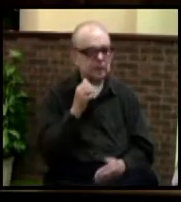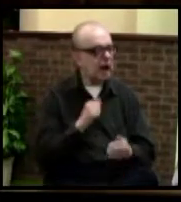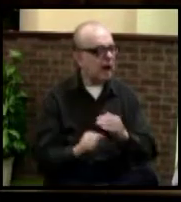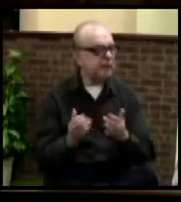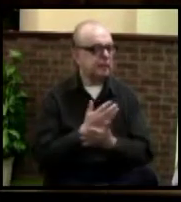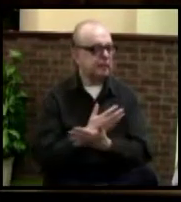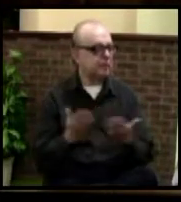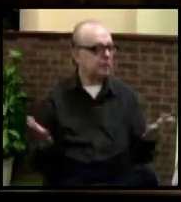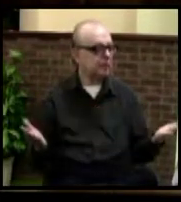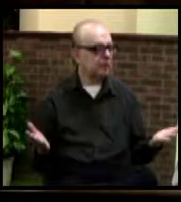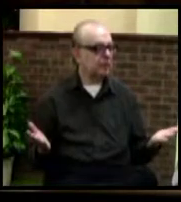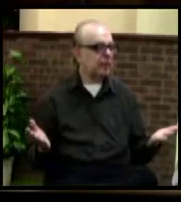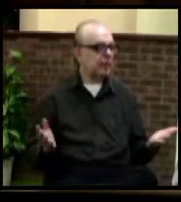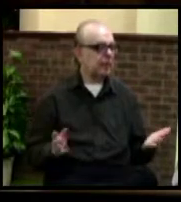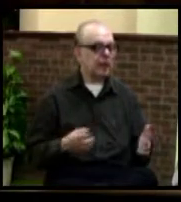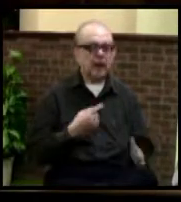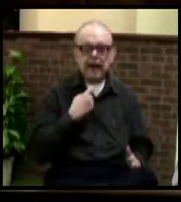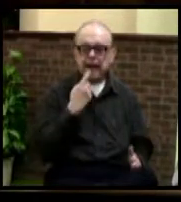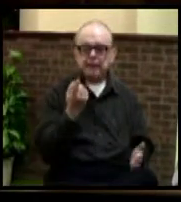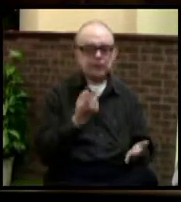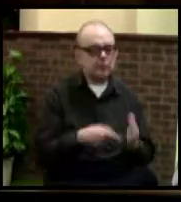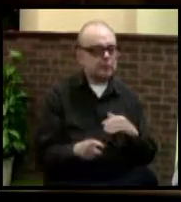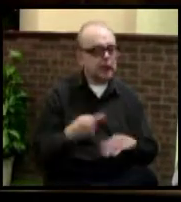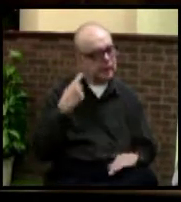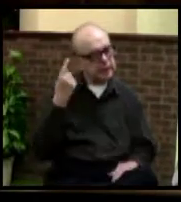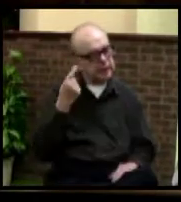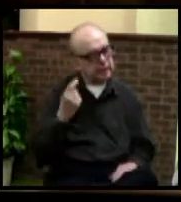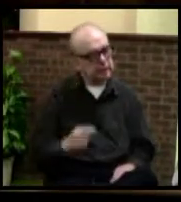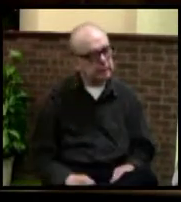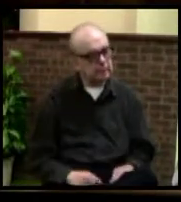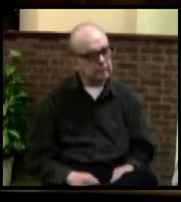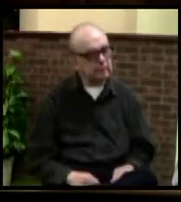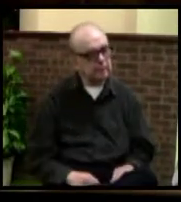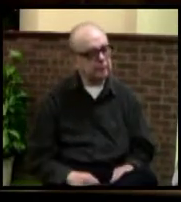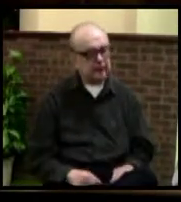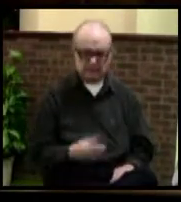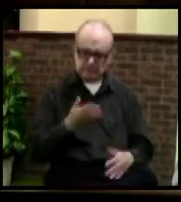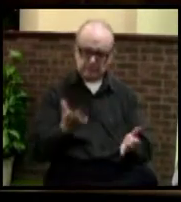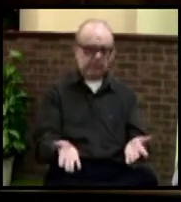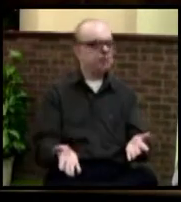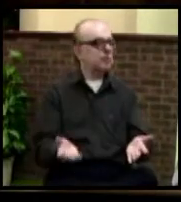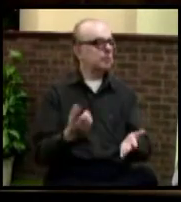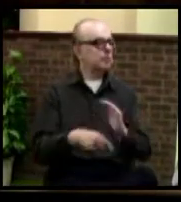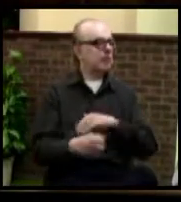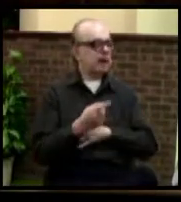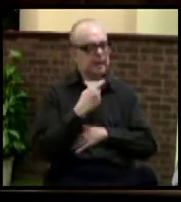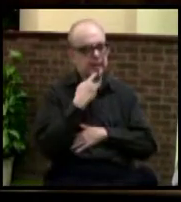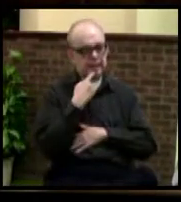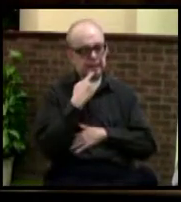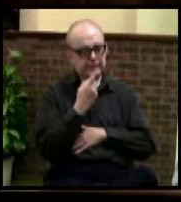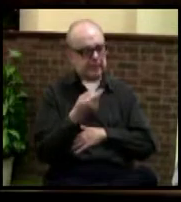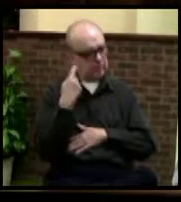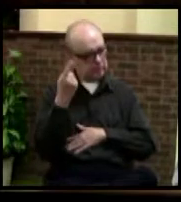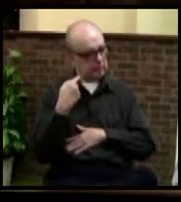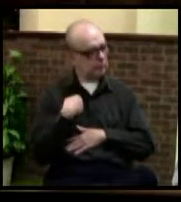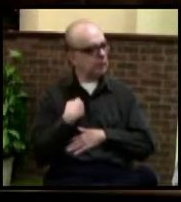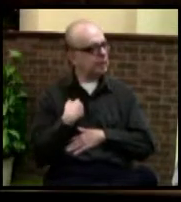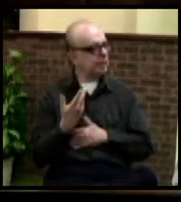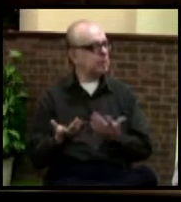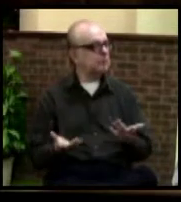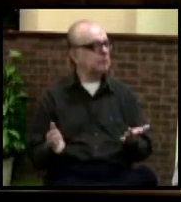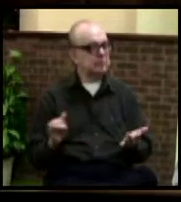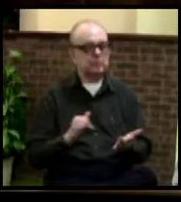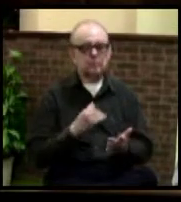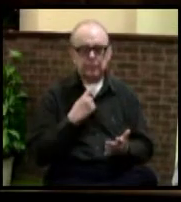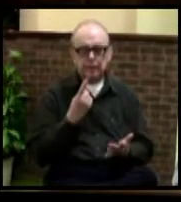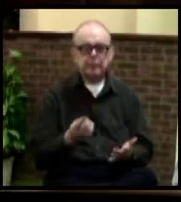any punches. I just say what I think. And there it is. And let me say this